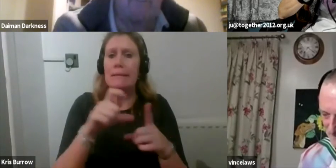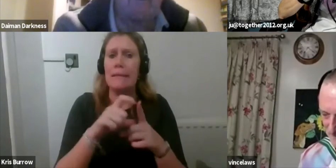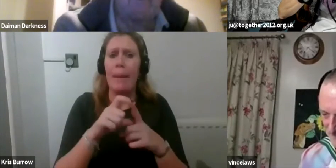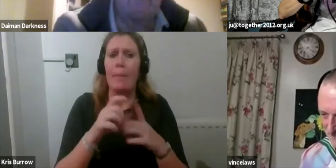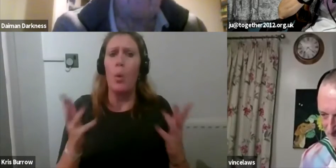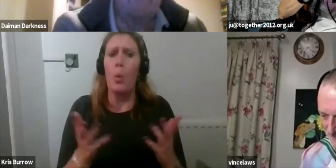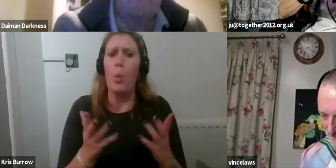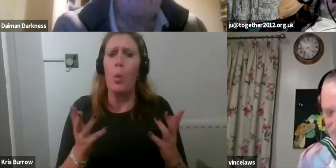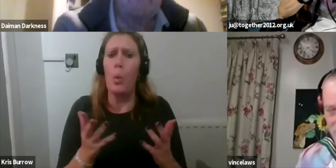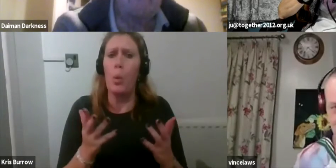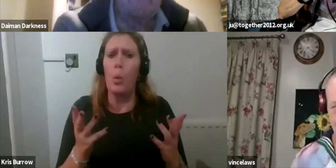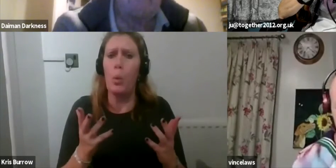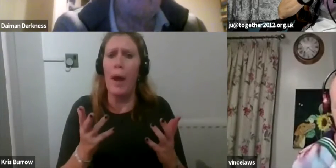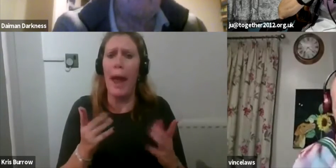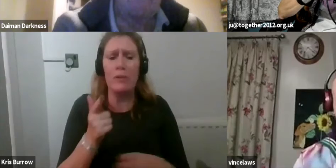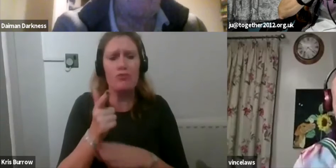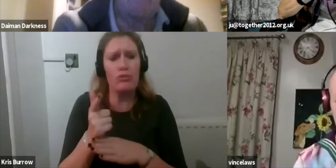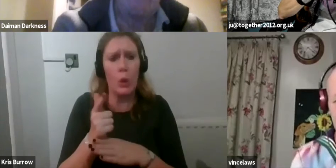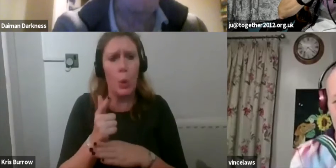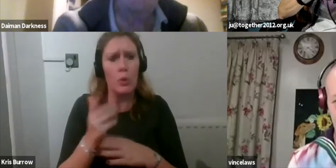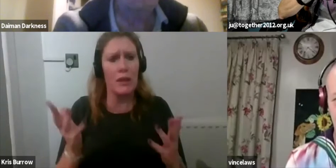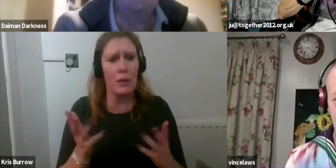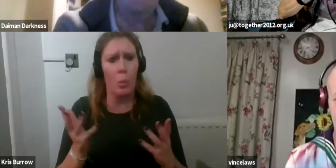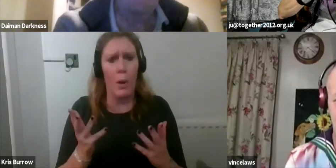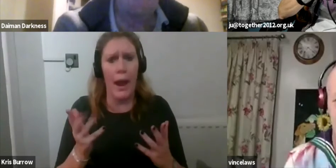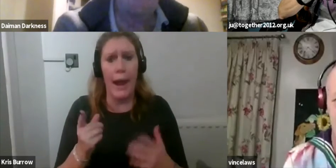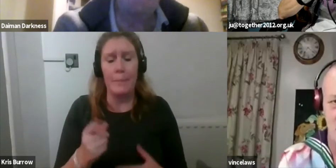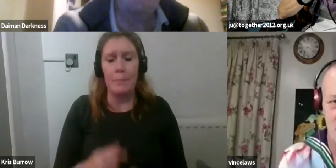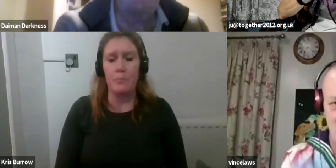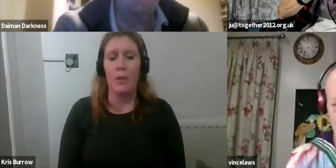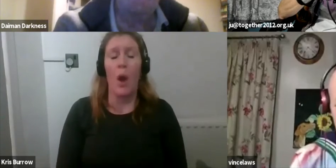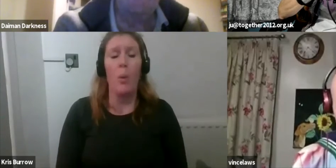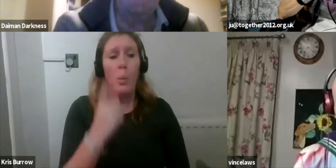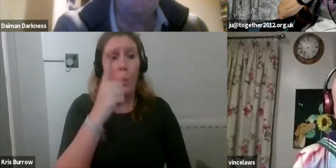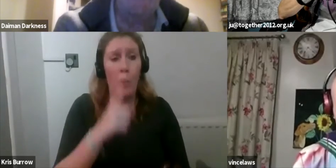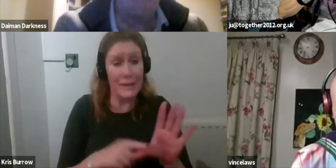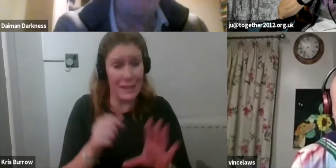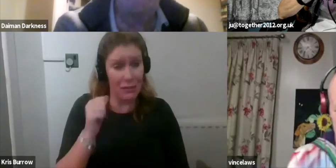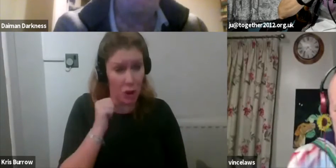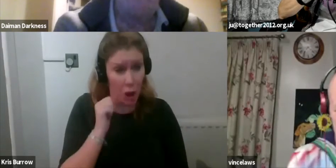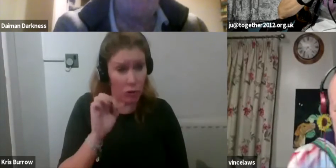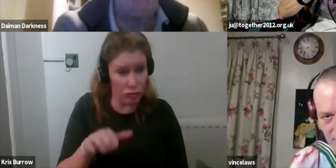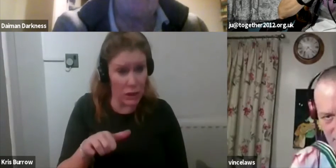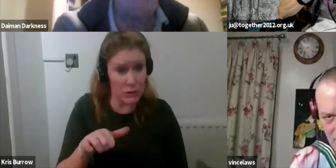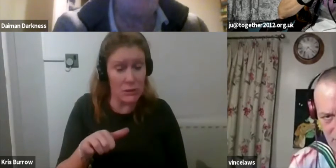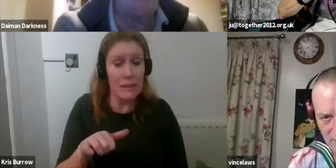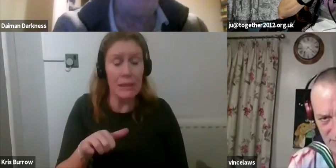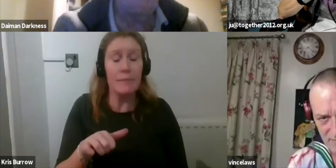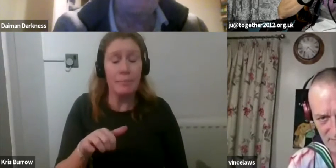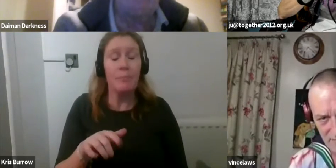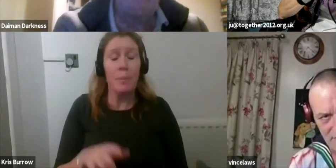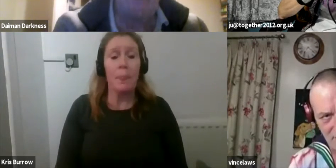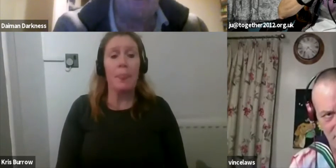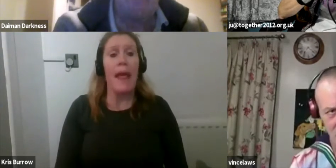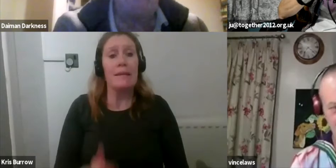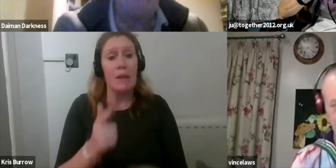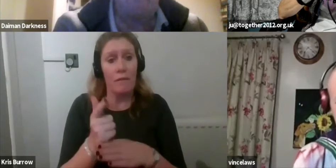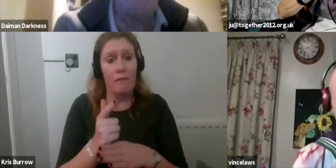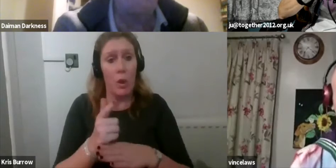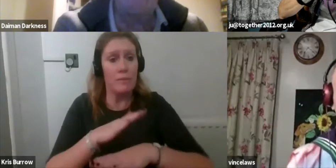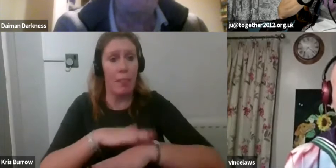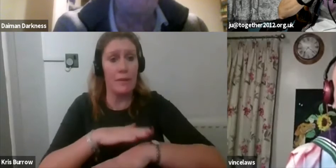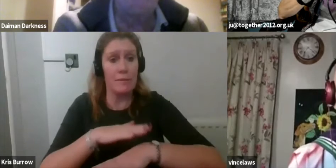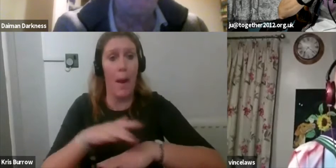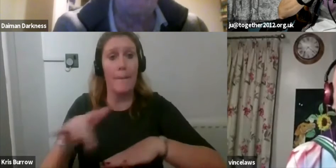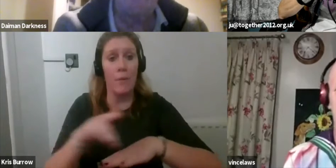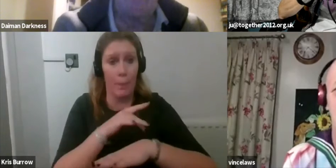recorded just over a year ago. Yes, it was filmed at the time, and then we